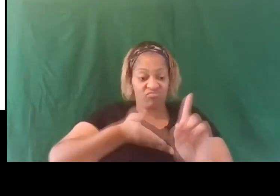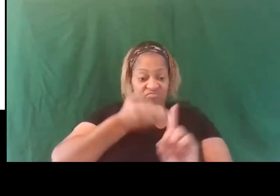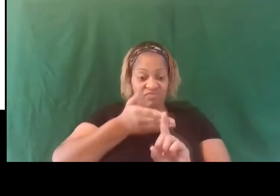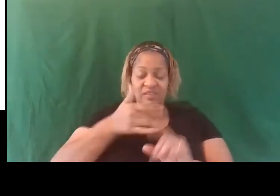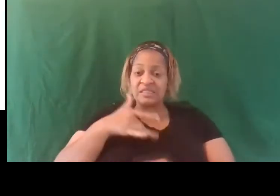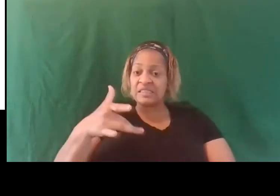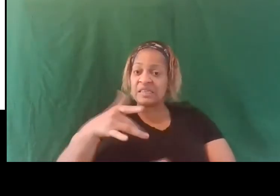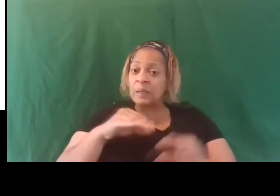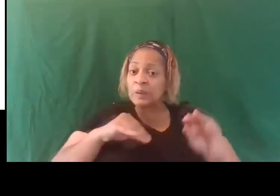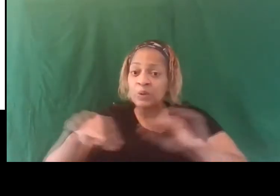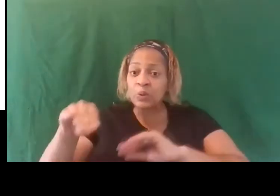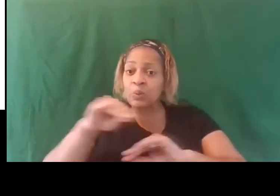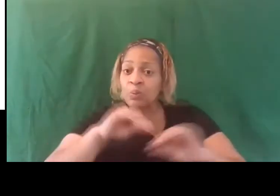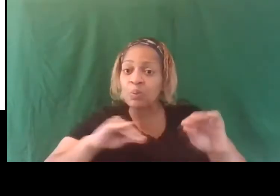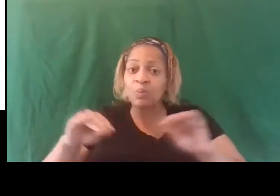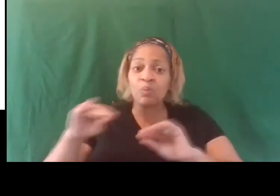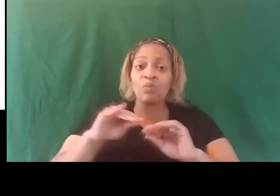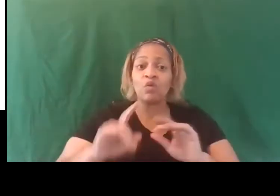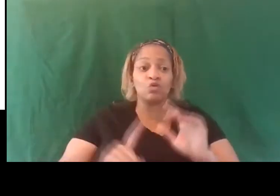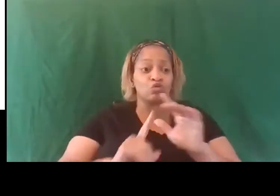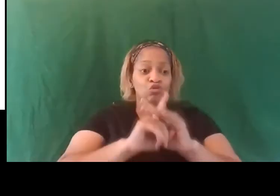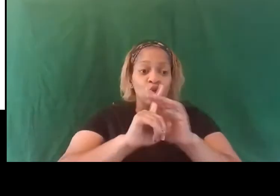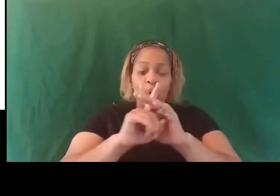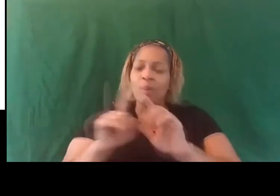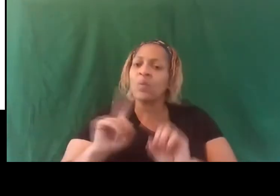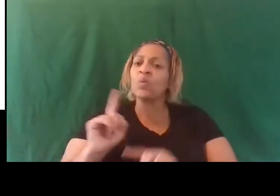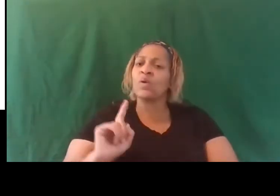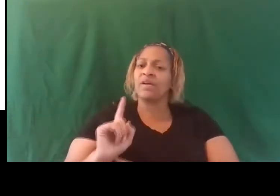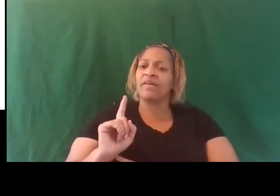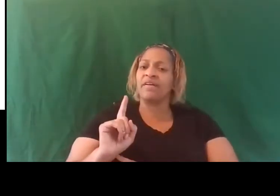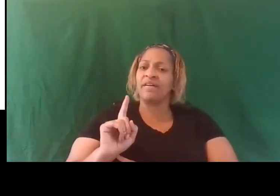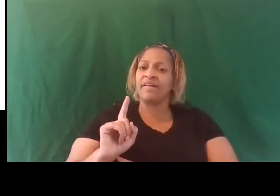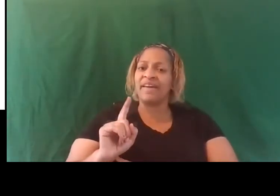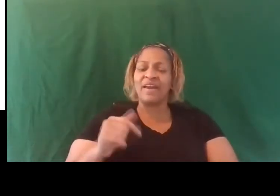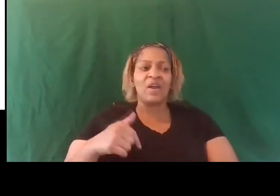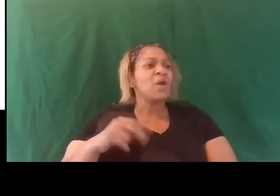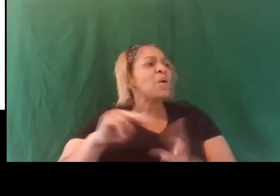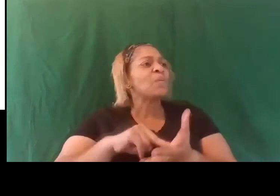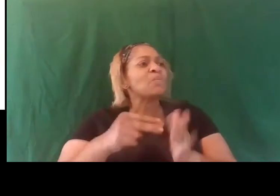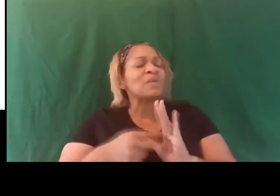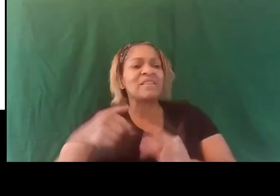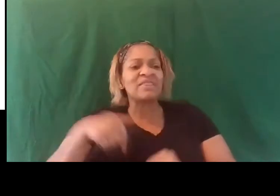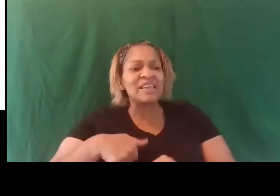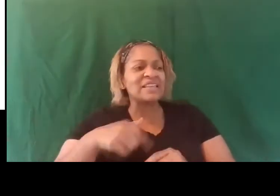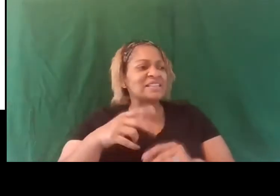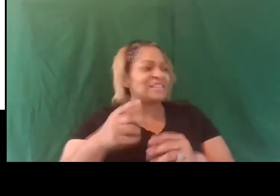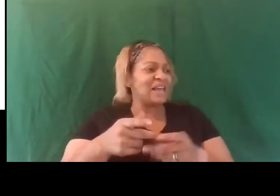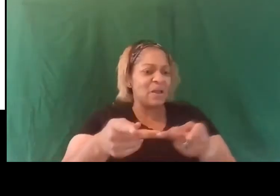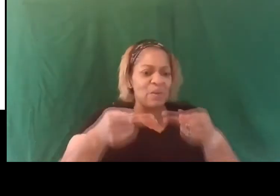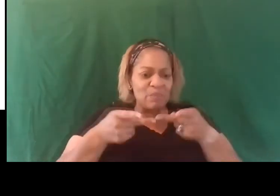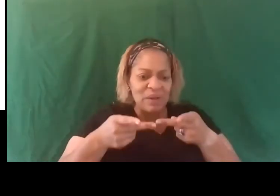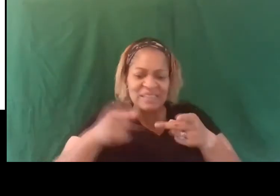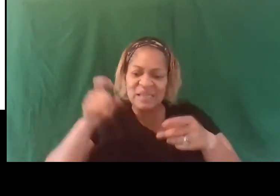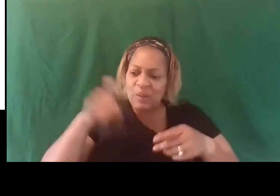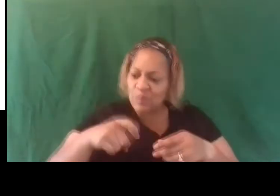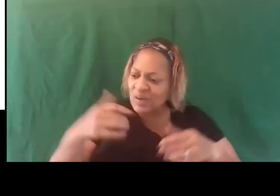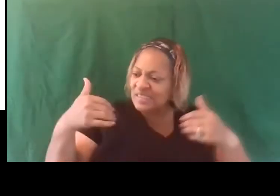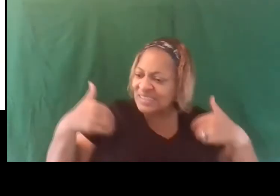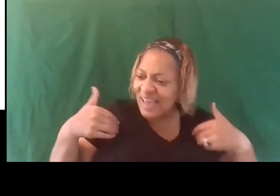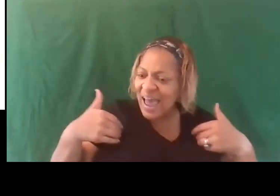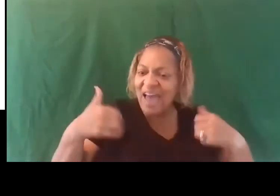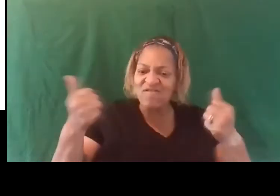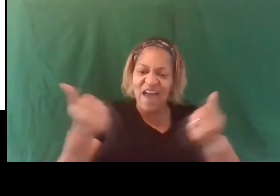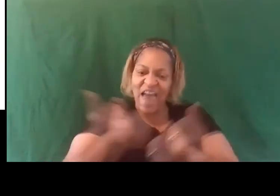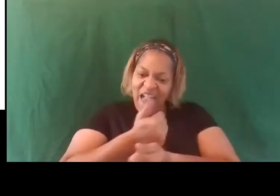beingness? Is it that place where I have to have absolute control over every aspect of my